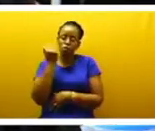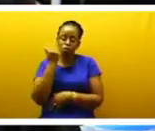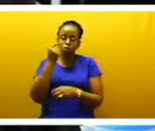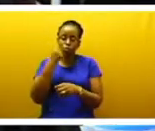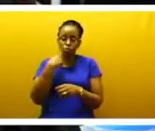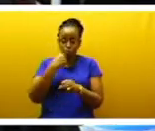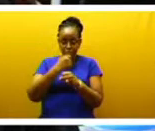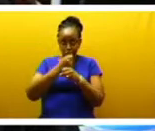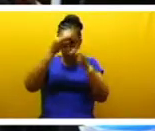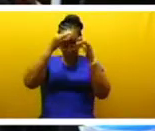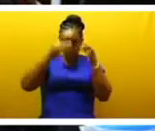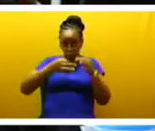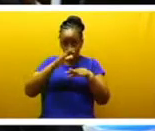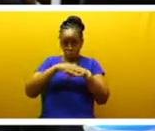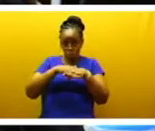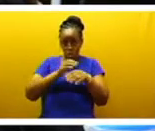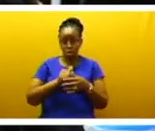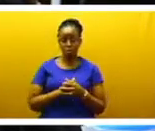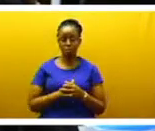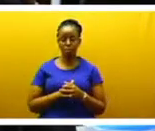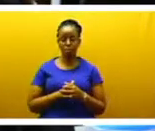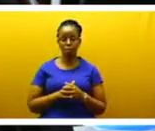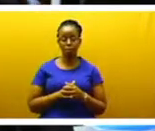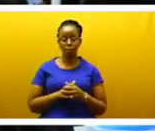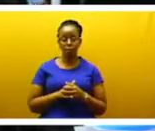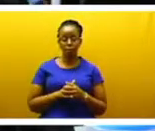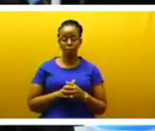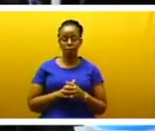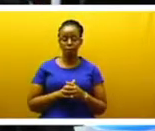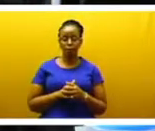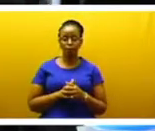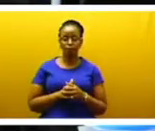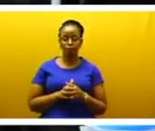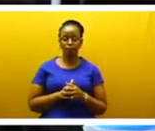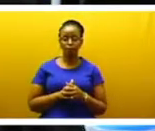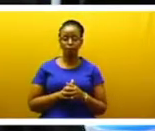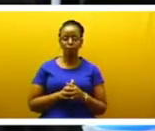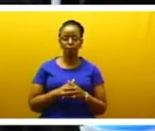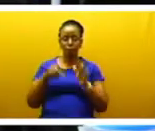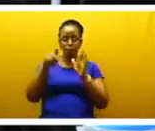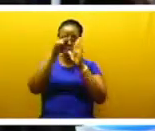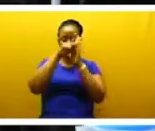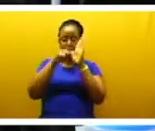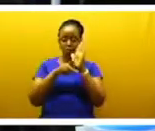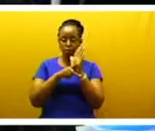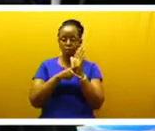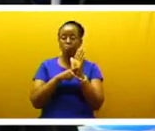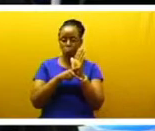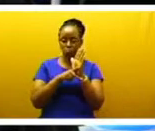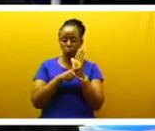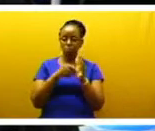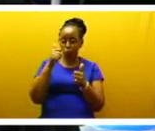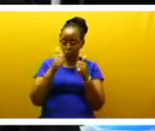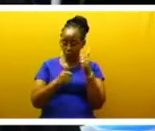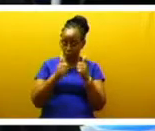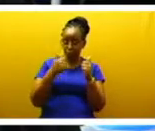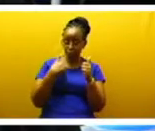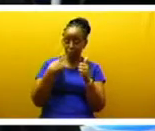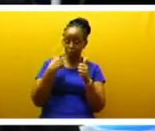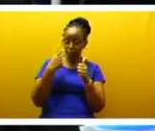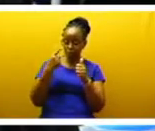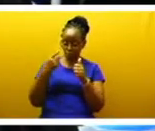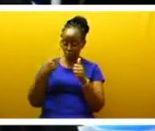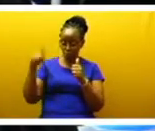to the principle that would be applicable in approaching